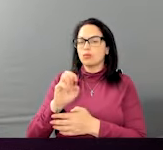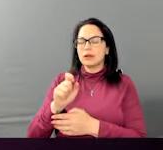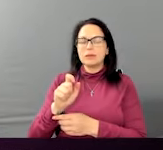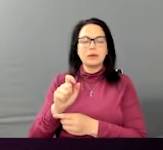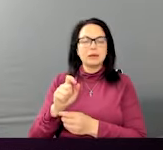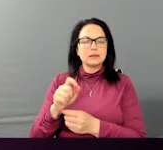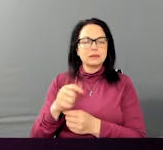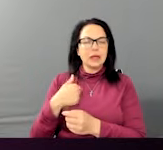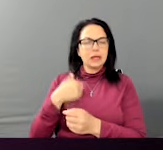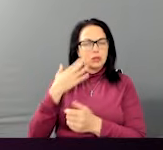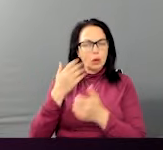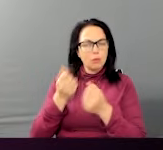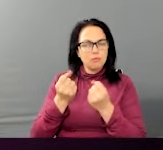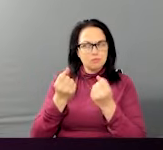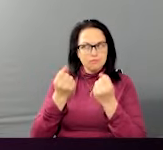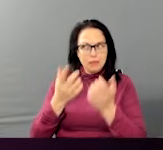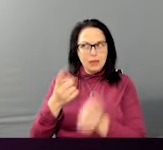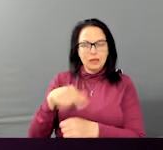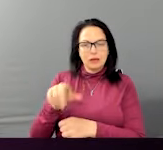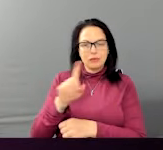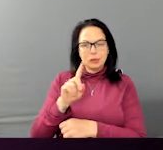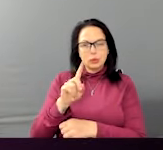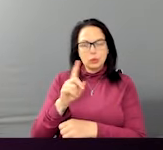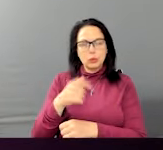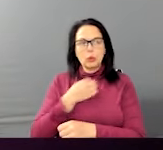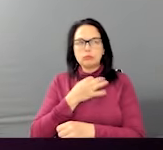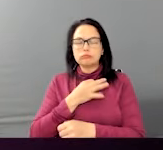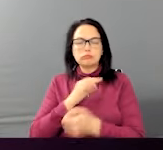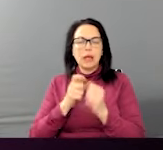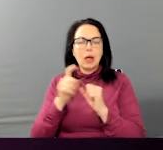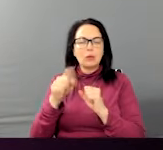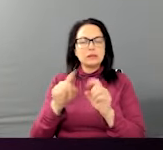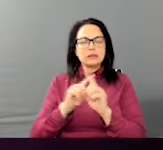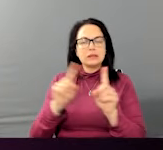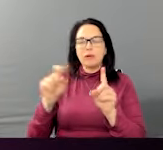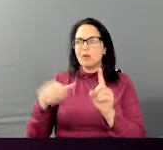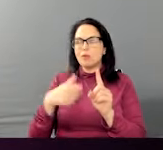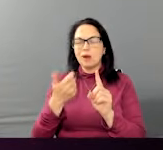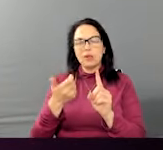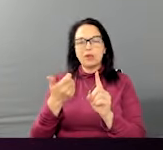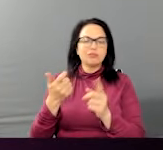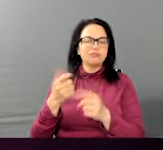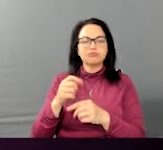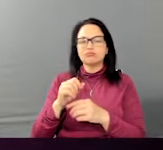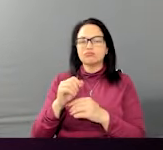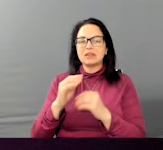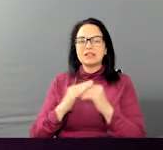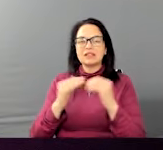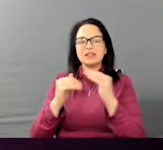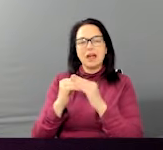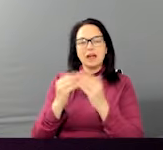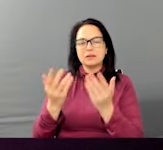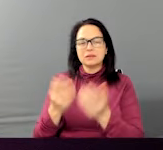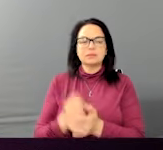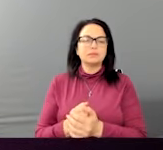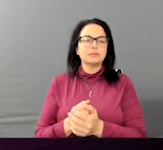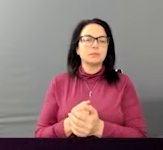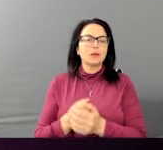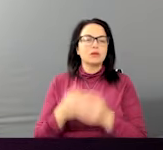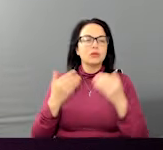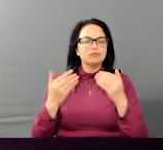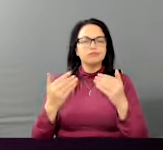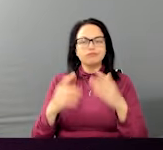wonder, how is this different from another framework that I really like? I'm not going to really talk about that. So let's get started.